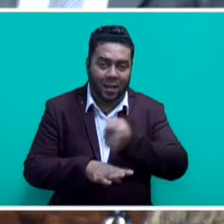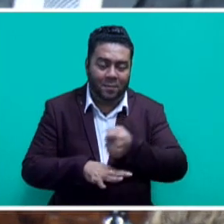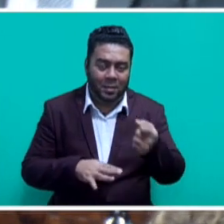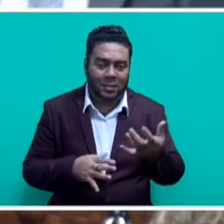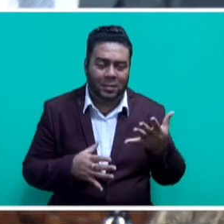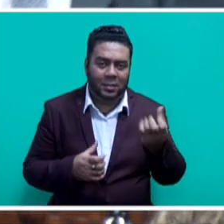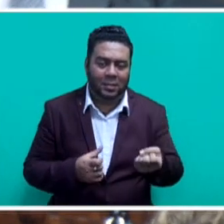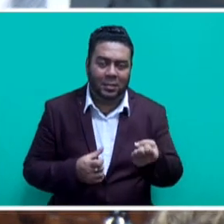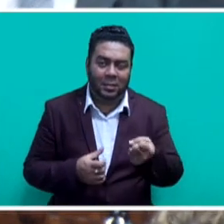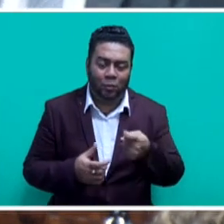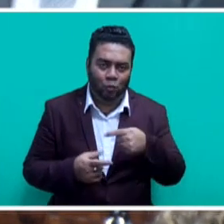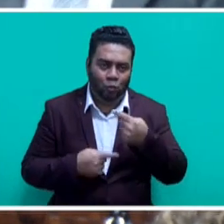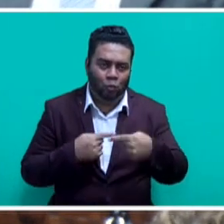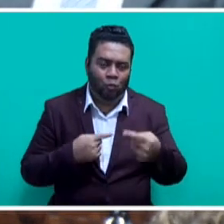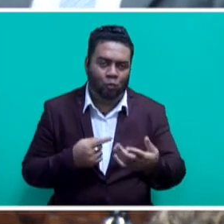embarked on a